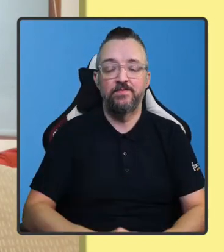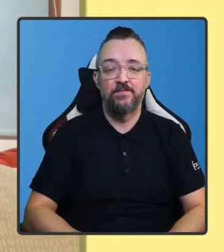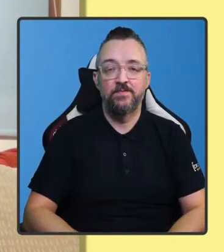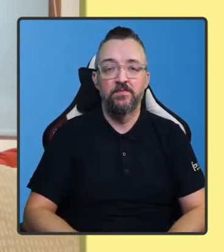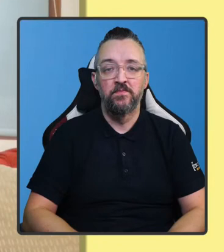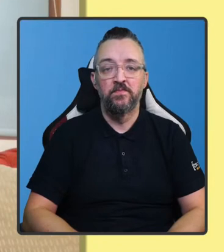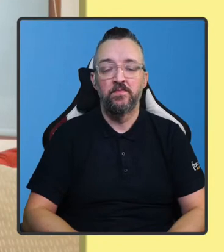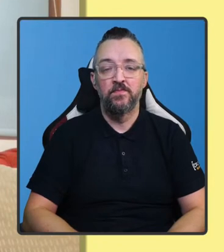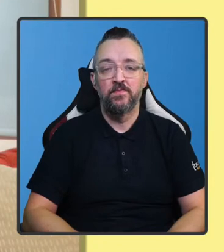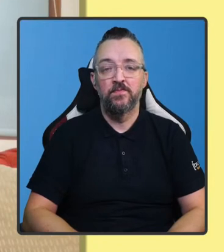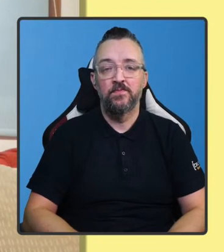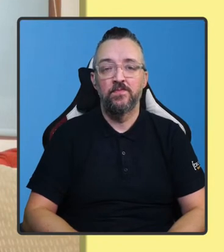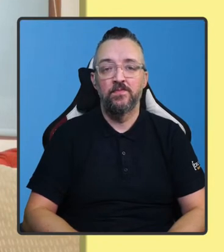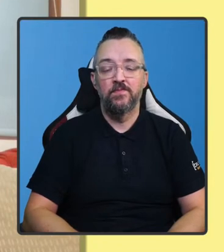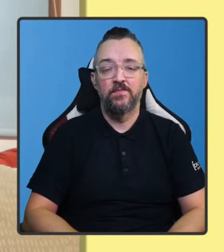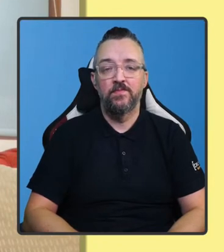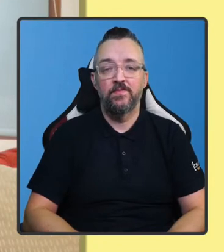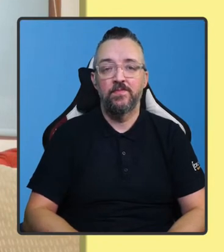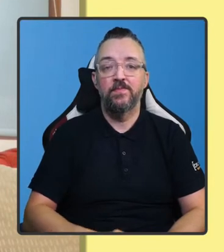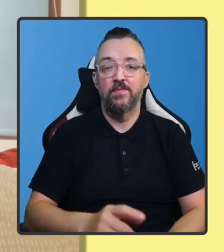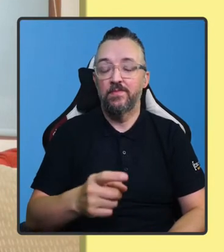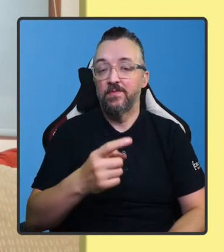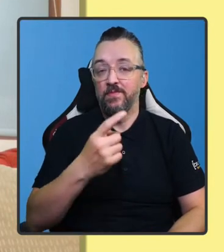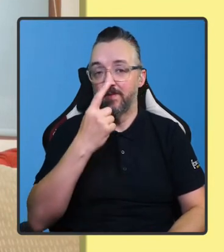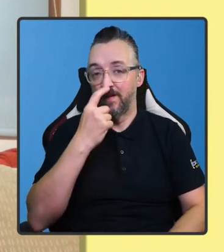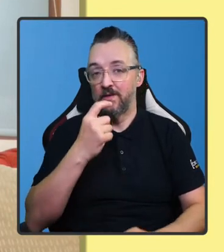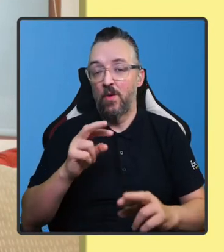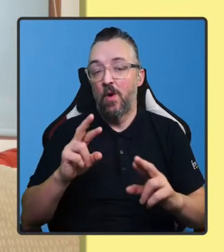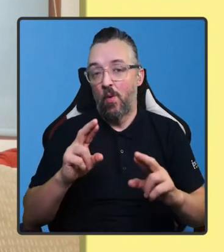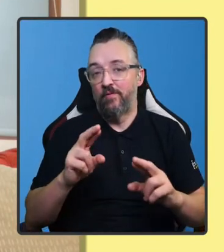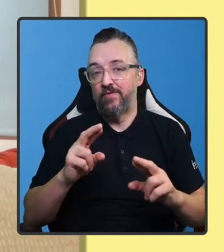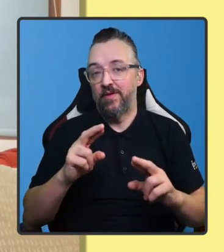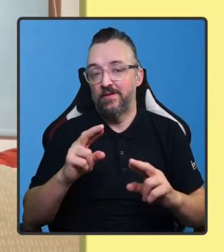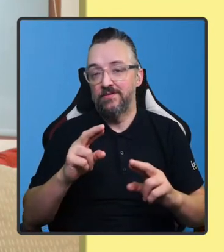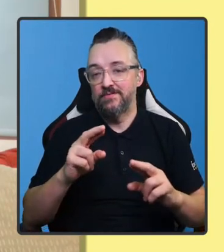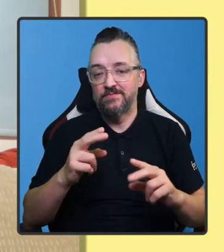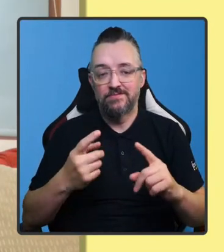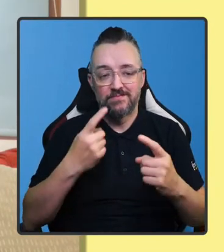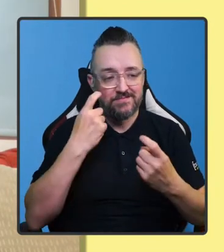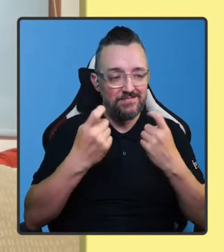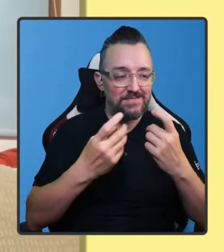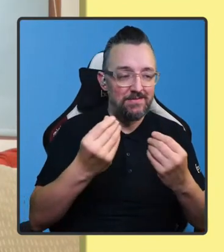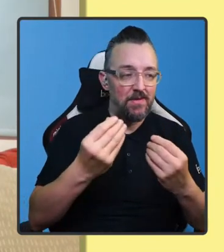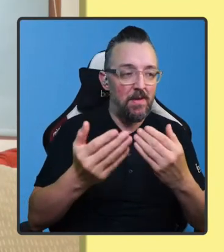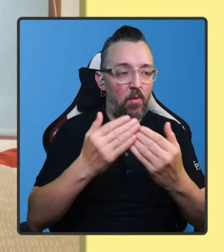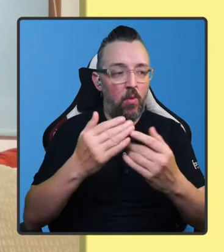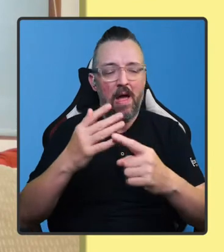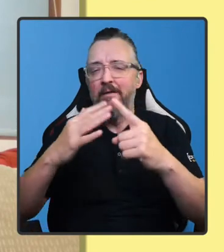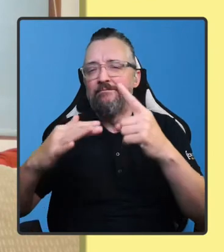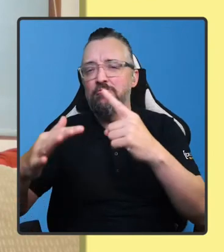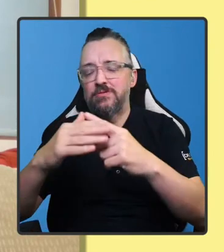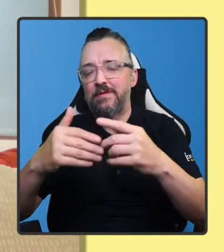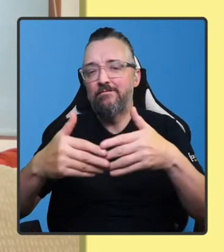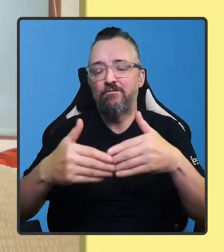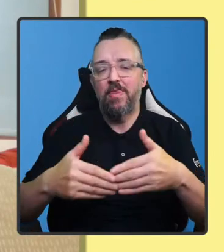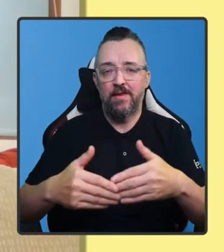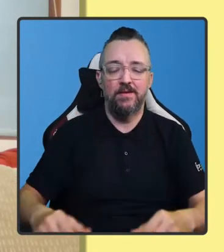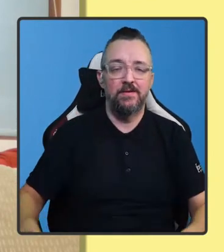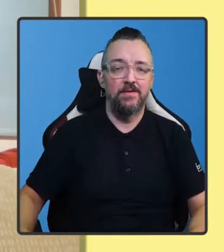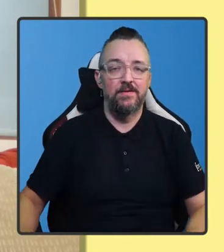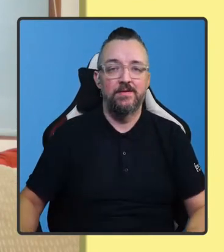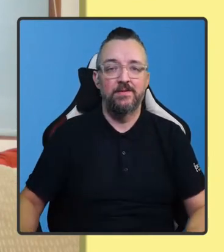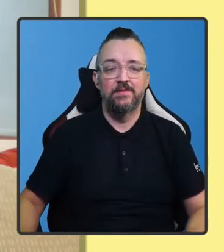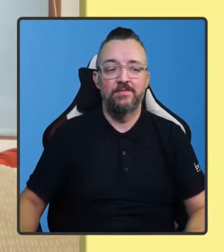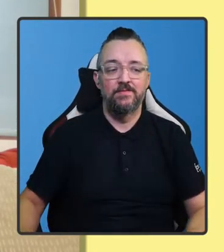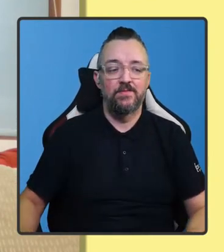that can hopefully look at something more environmentally friendly instead of the herbicide